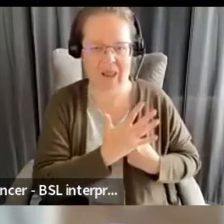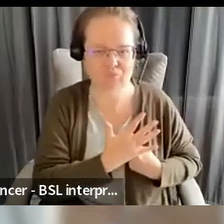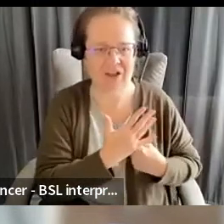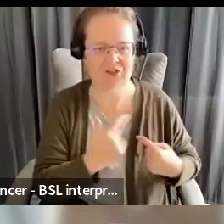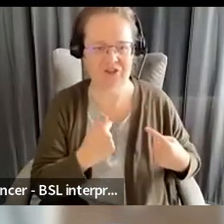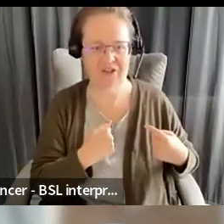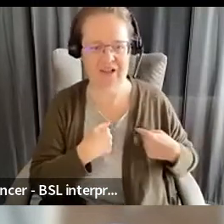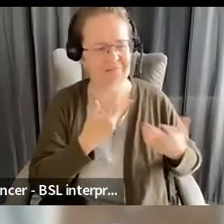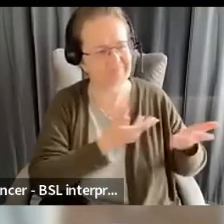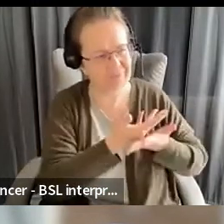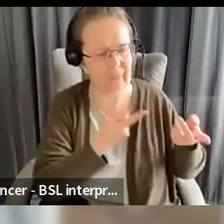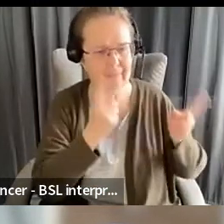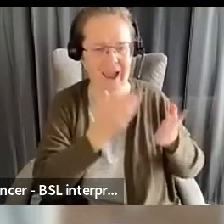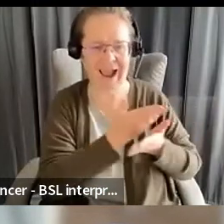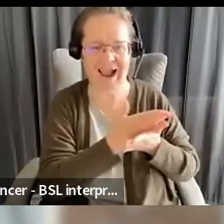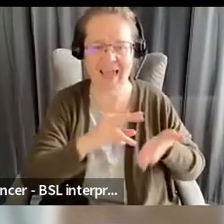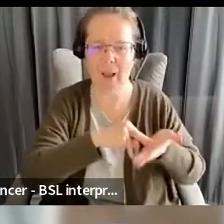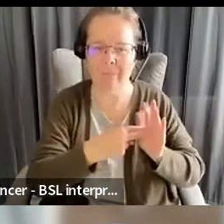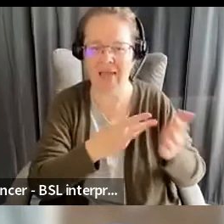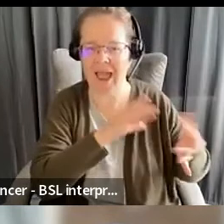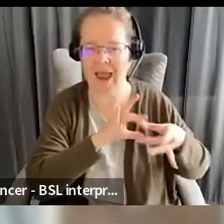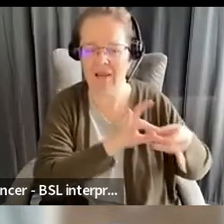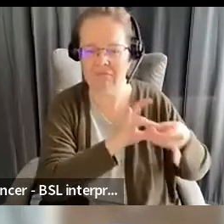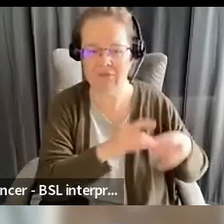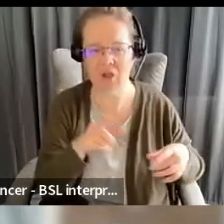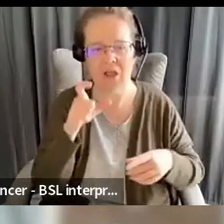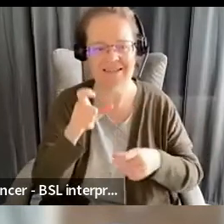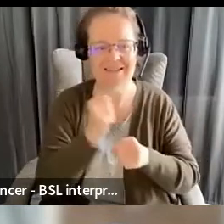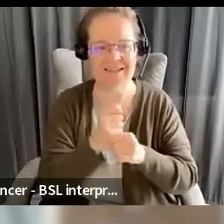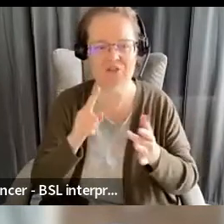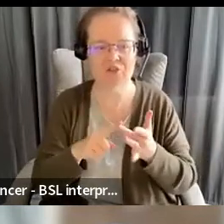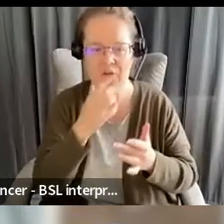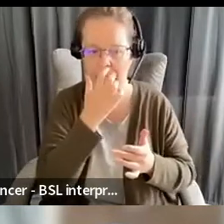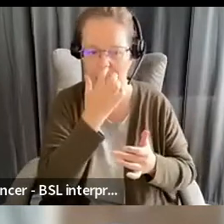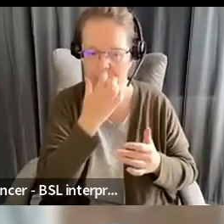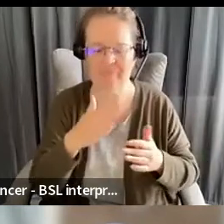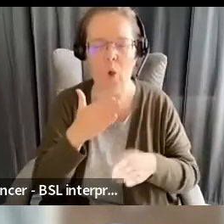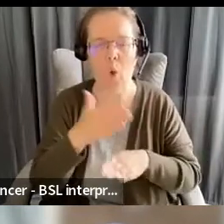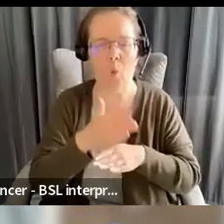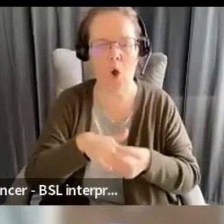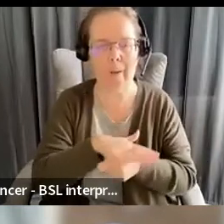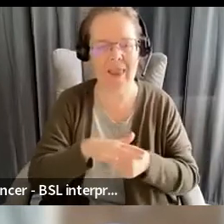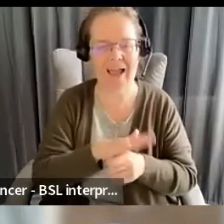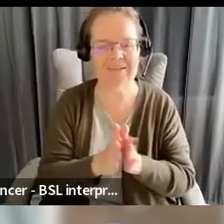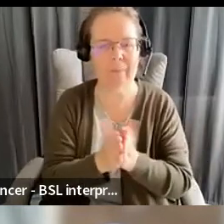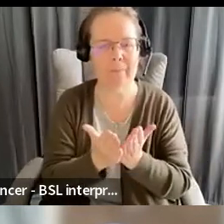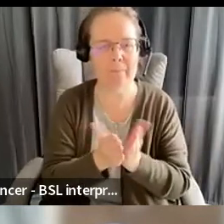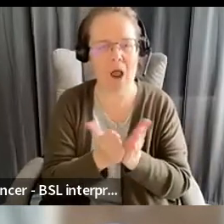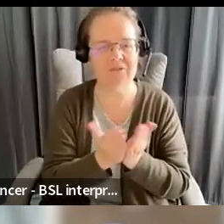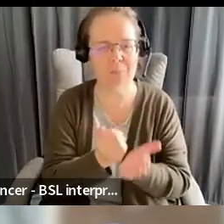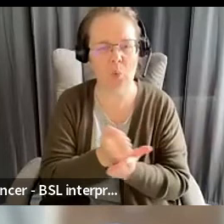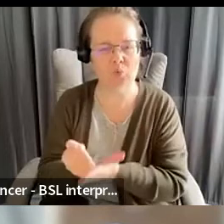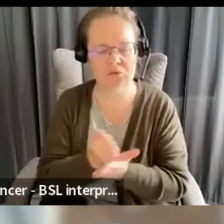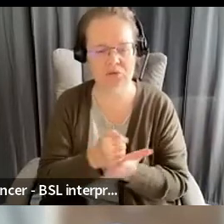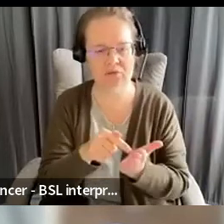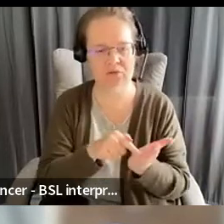able to talk with my manager and agree a plan. And inside CGI, we call it our workplace passport. So that helps you if you get moved onto